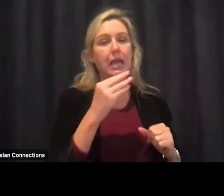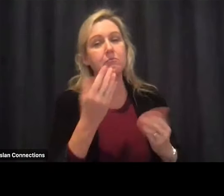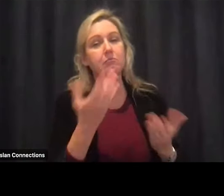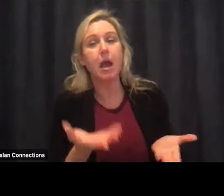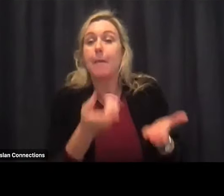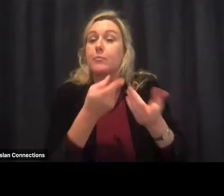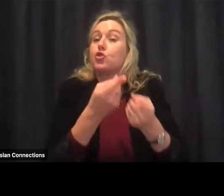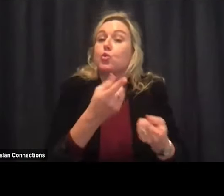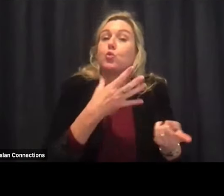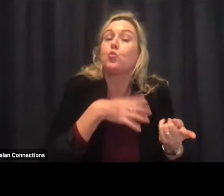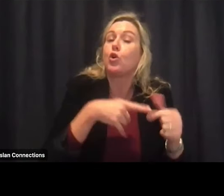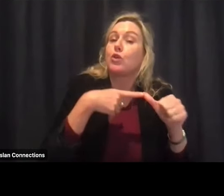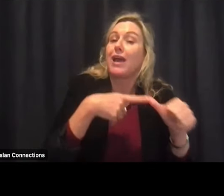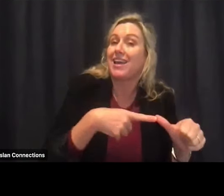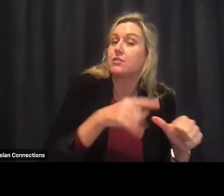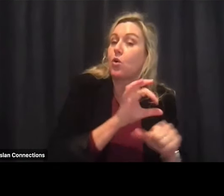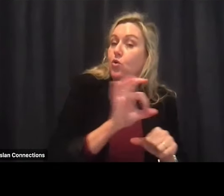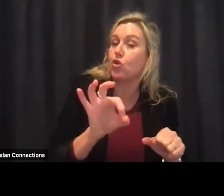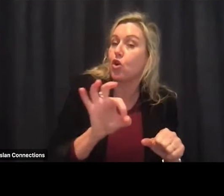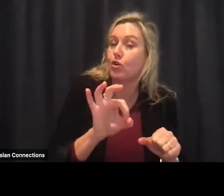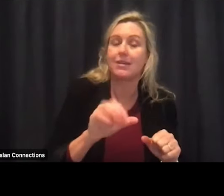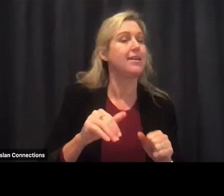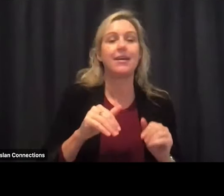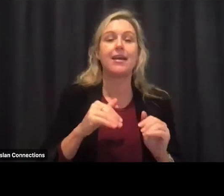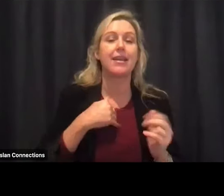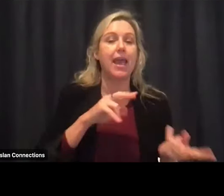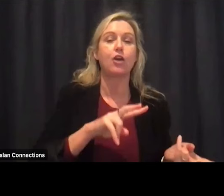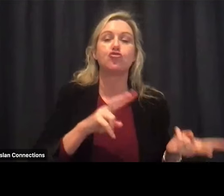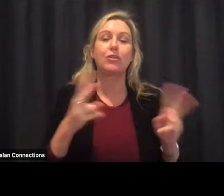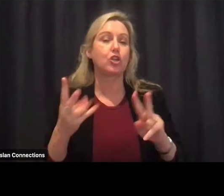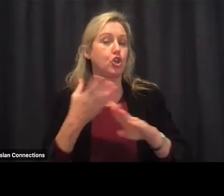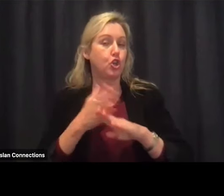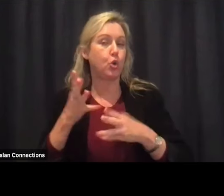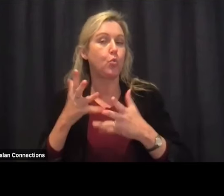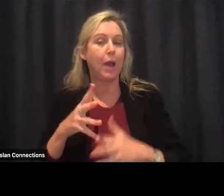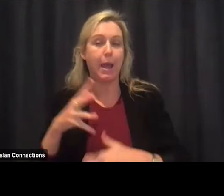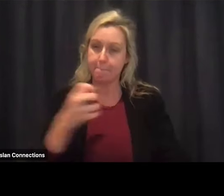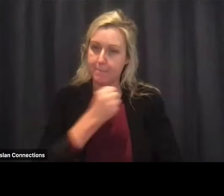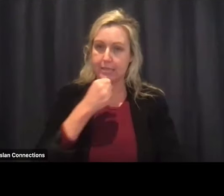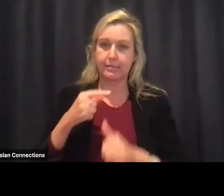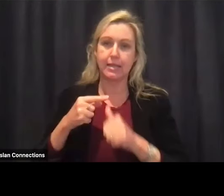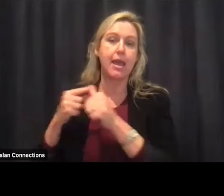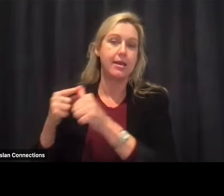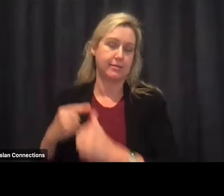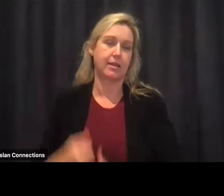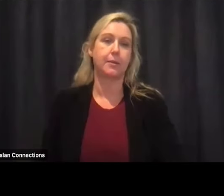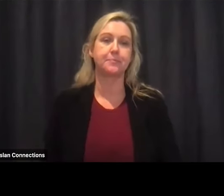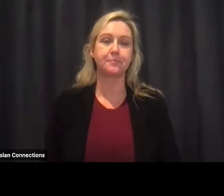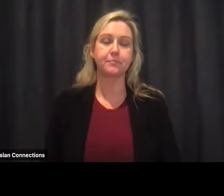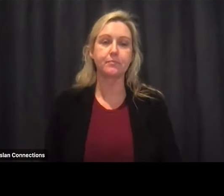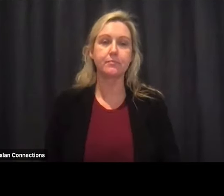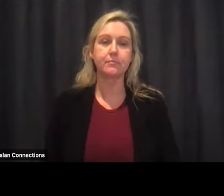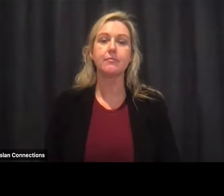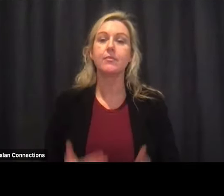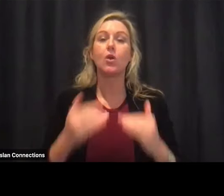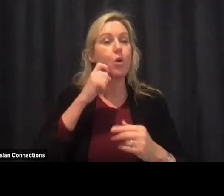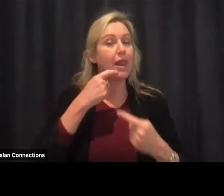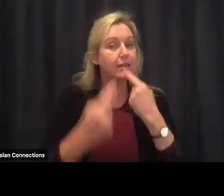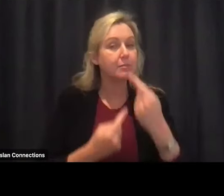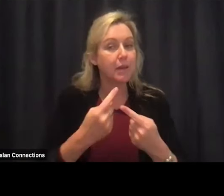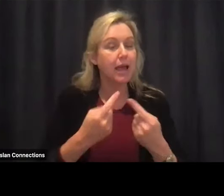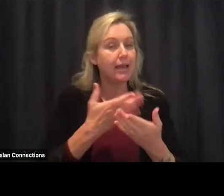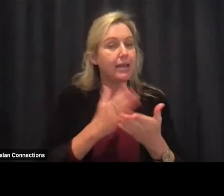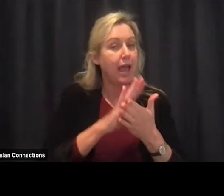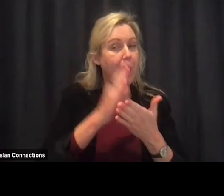of the sector that needed it with more time to transition to the new requirements. So I'm going to be going through the reporting requirements with you this